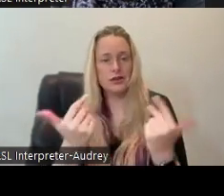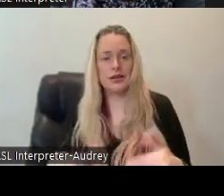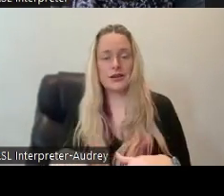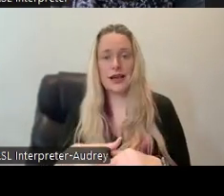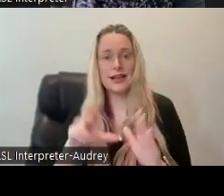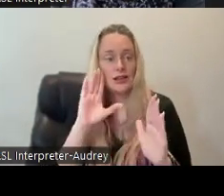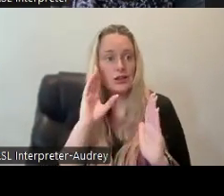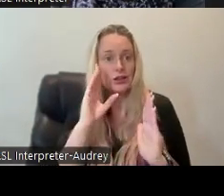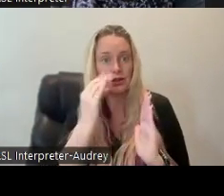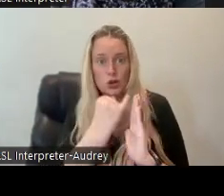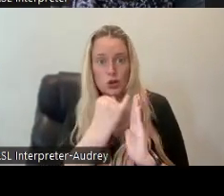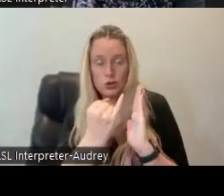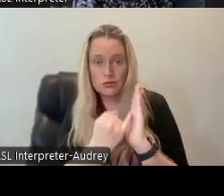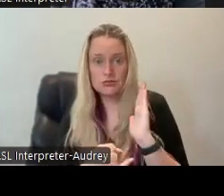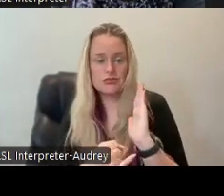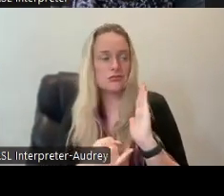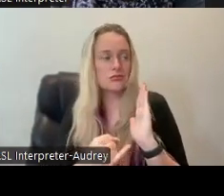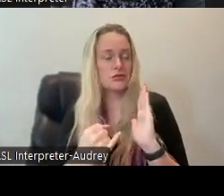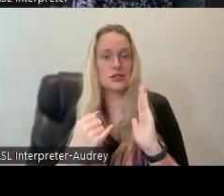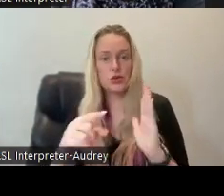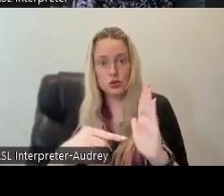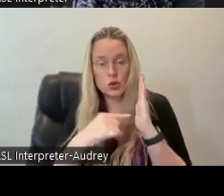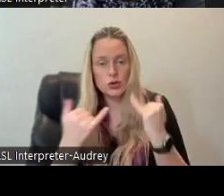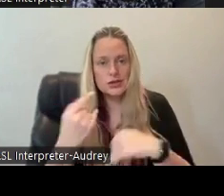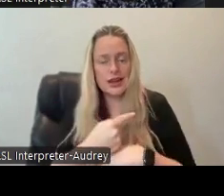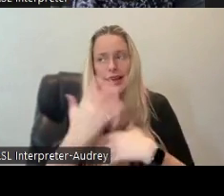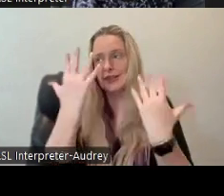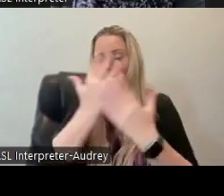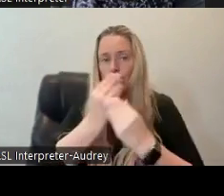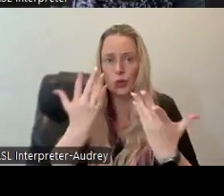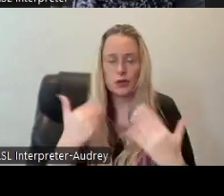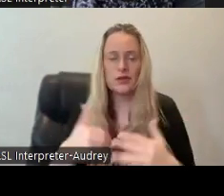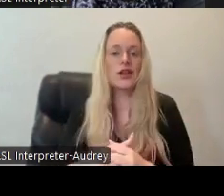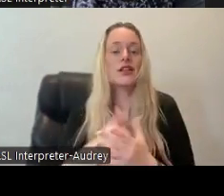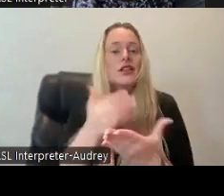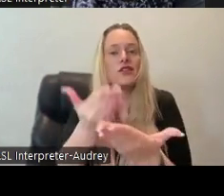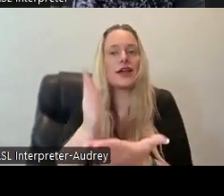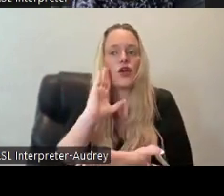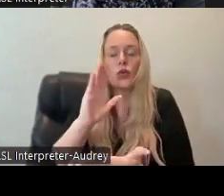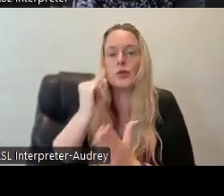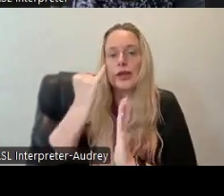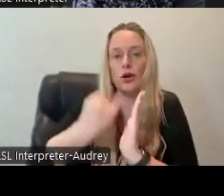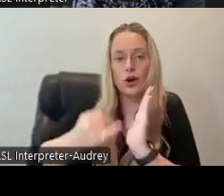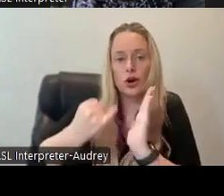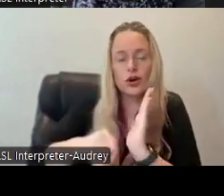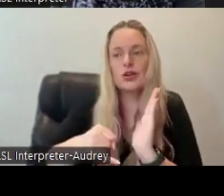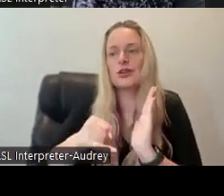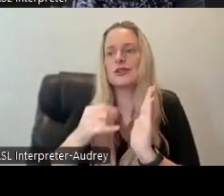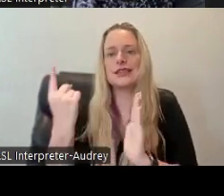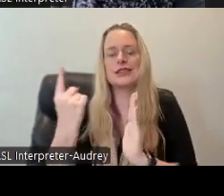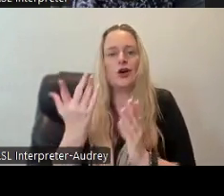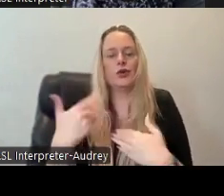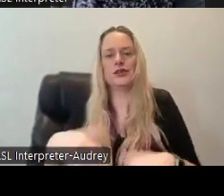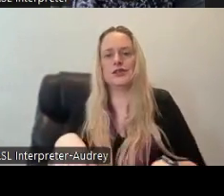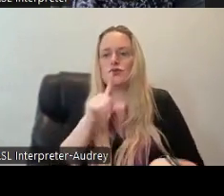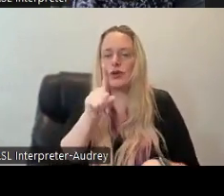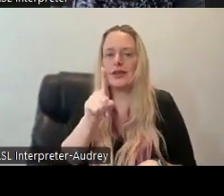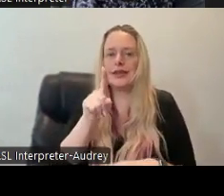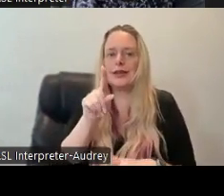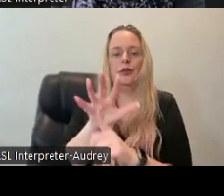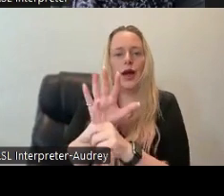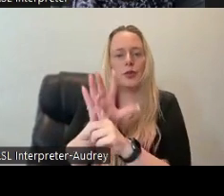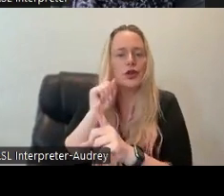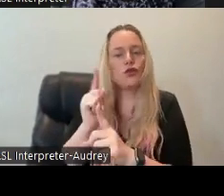look absolutely beautiful. The fact that there's going to be art, that's always been a big draw for our properties,